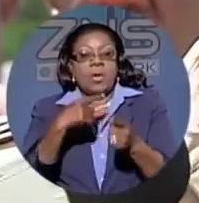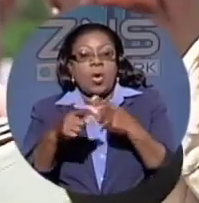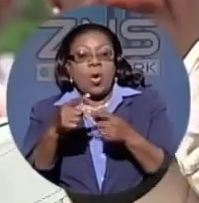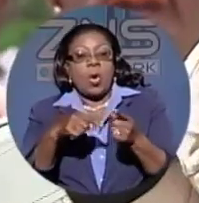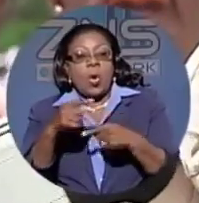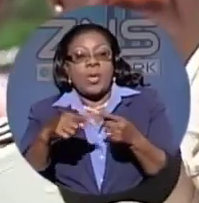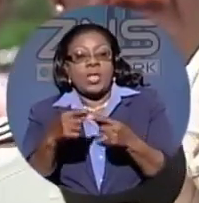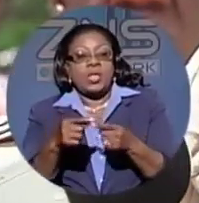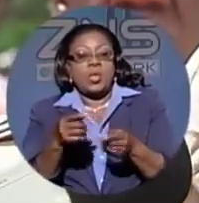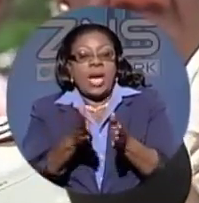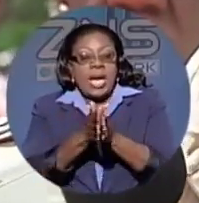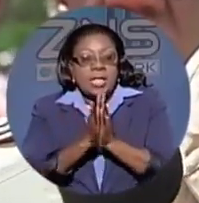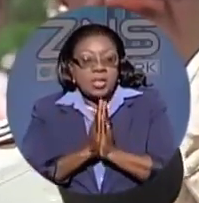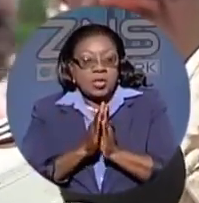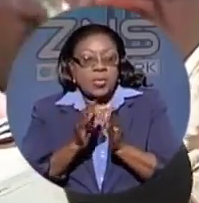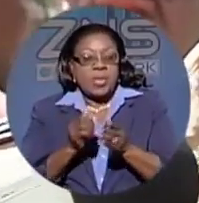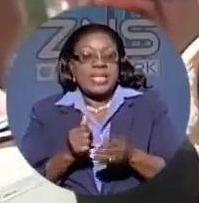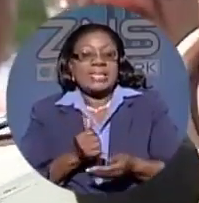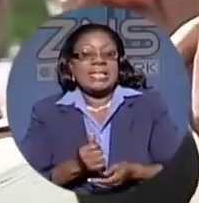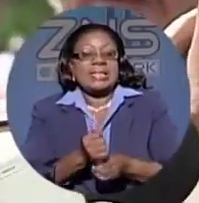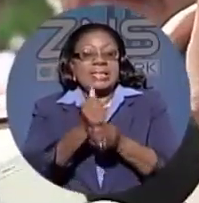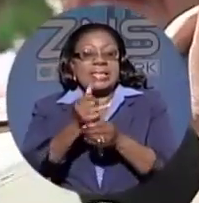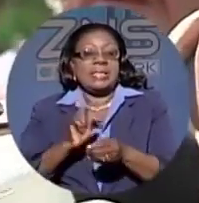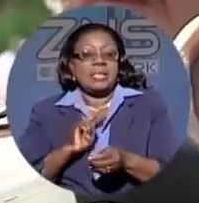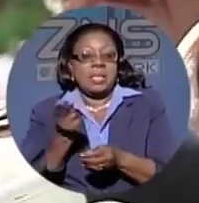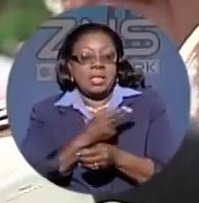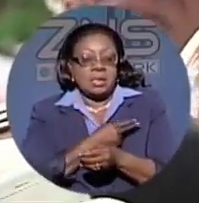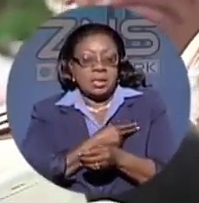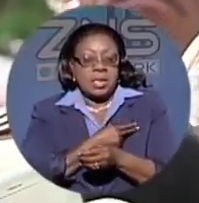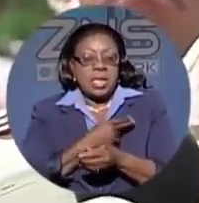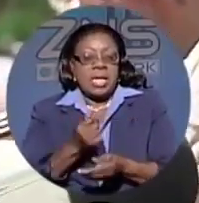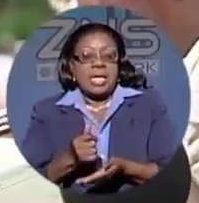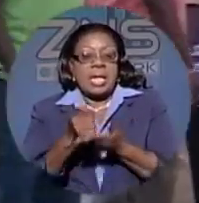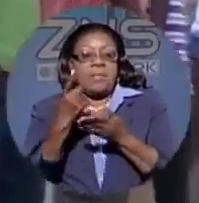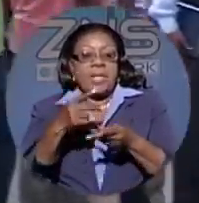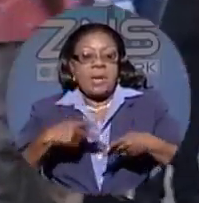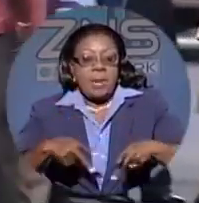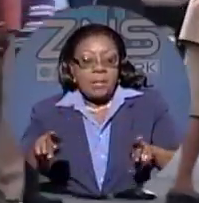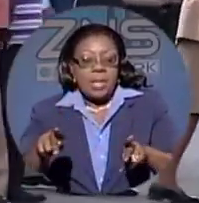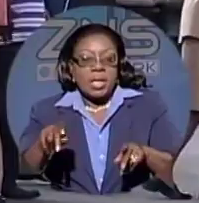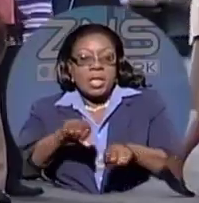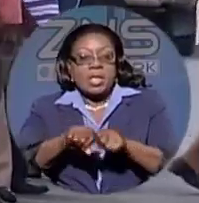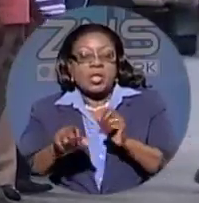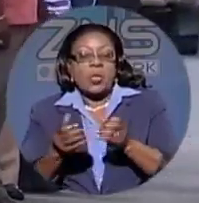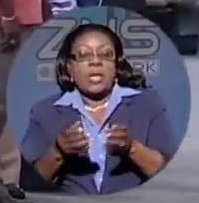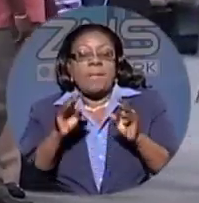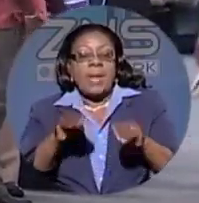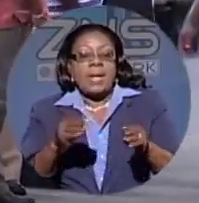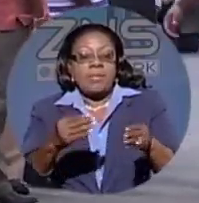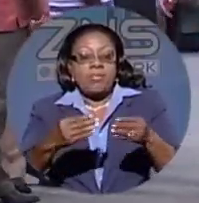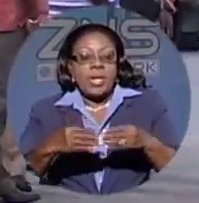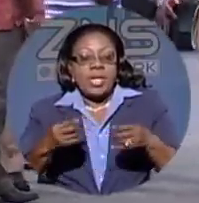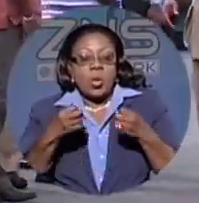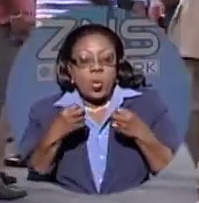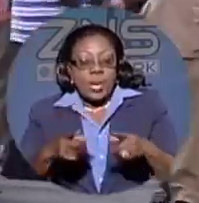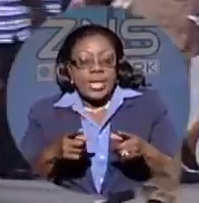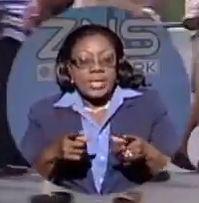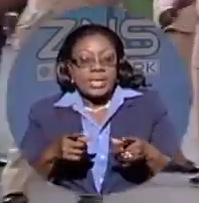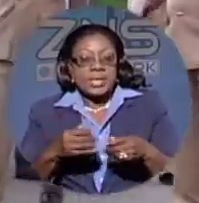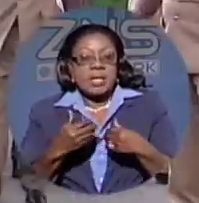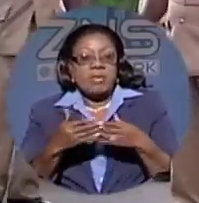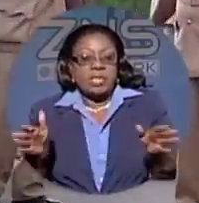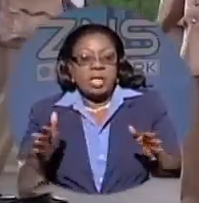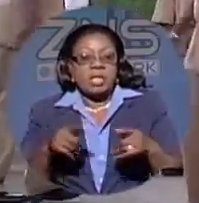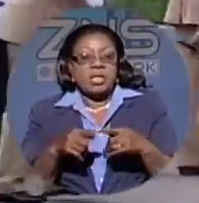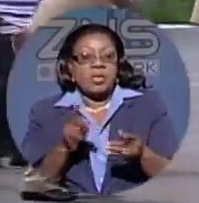you to please assist us in assisting the wider public so that we might bring the quickest resolve to this. The police commissioner adamant